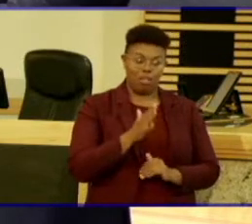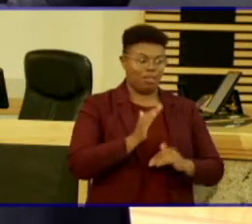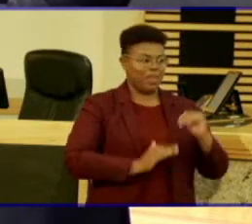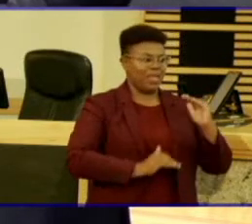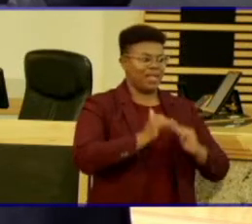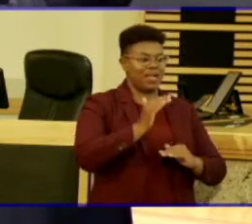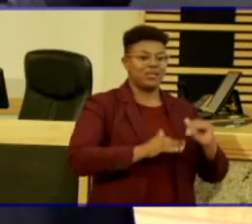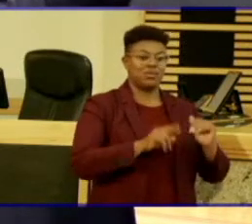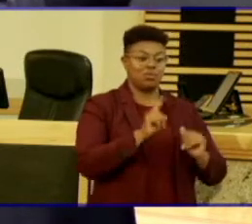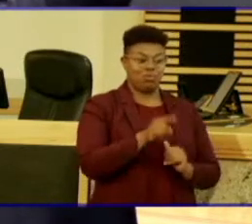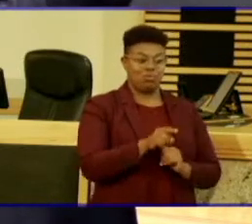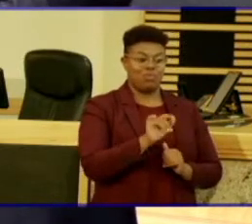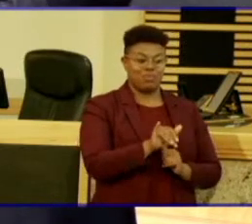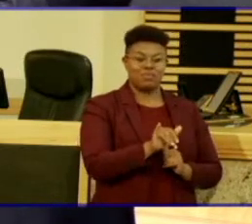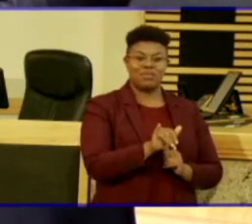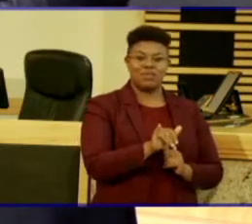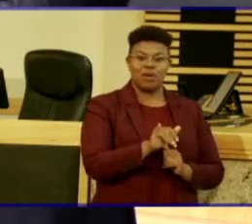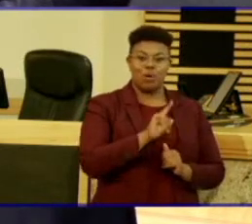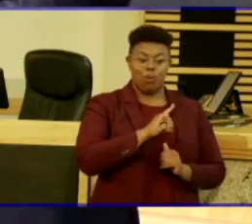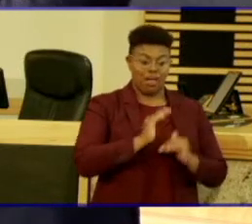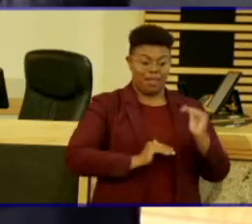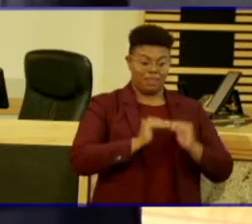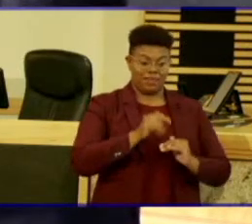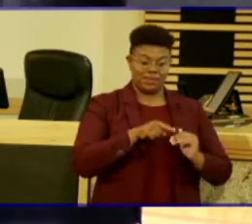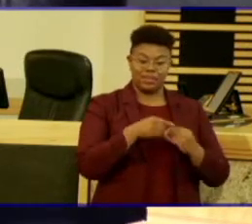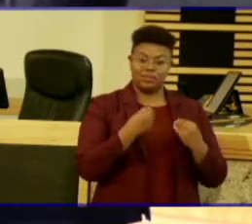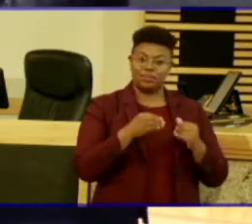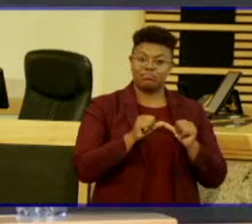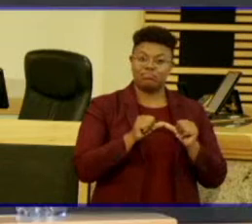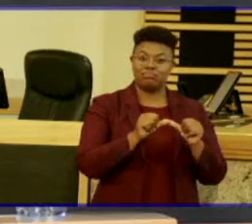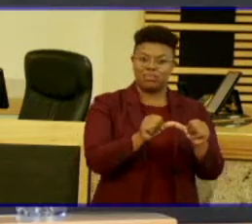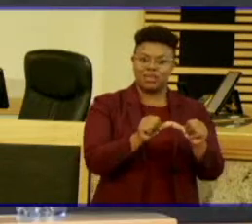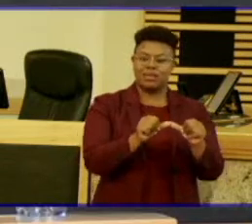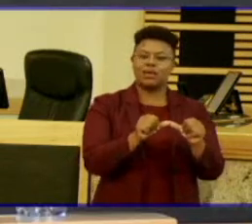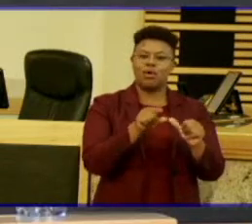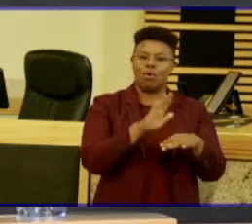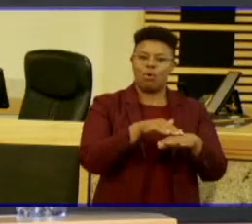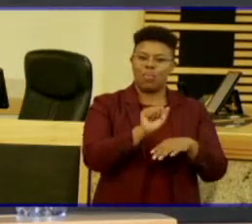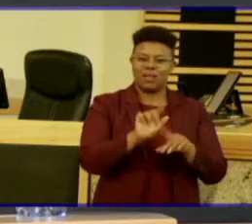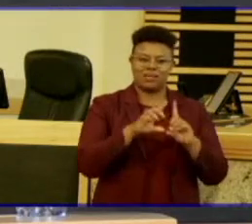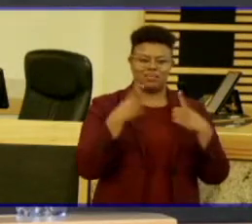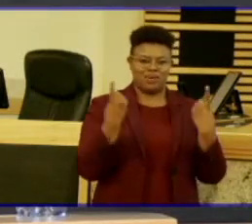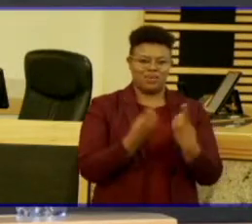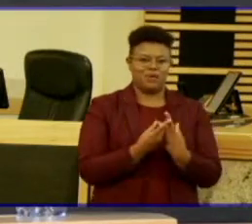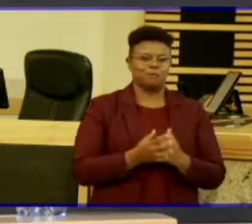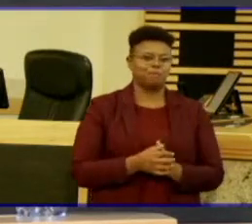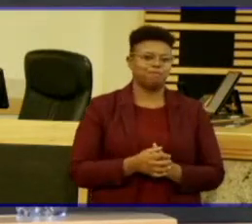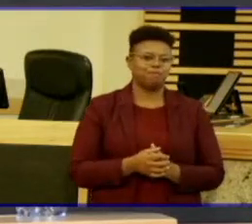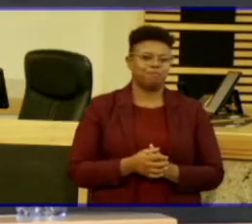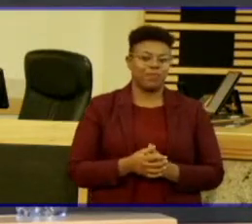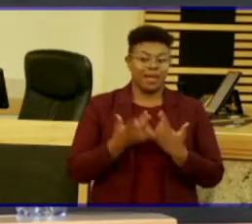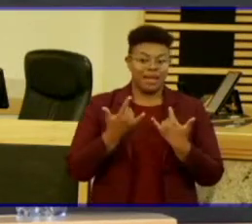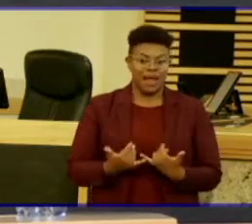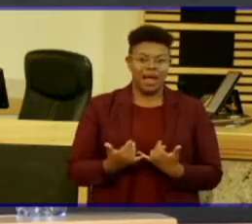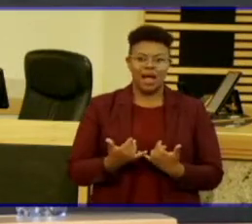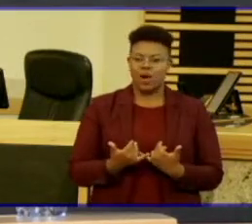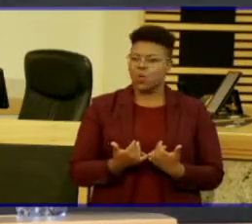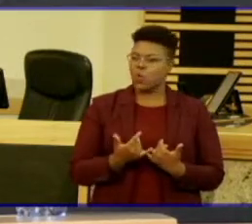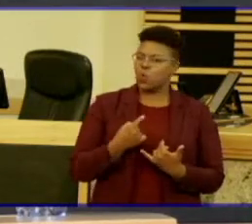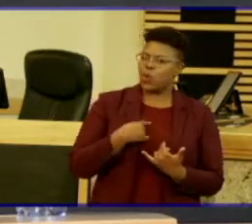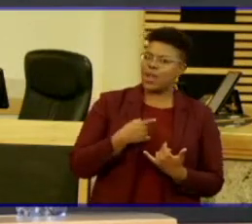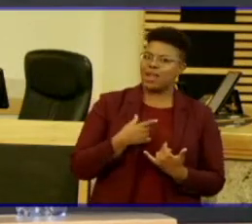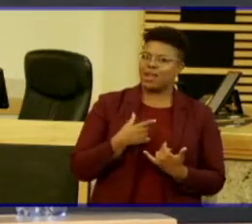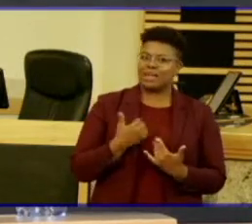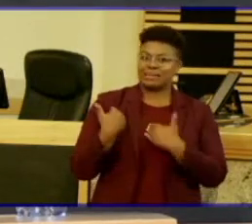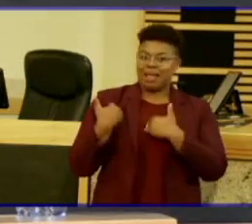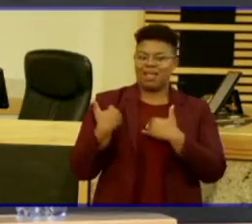our infrastructure unity in that particular department. We are not out of the woods yet,